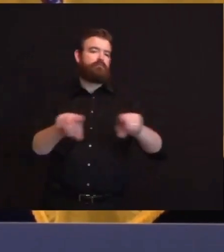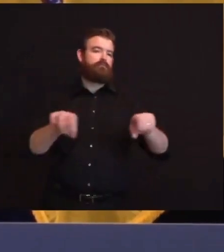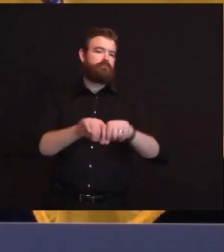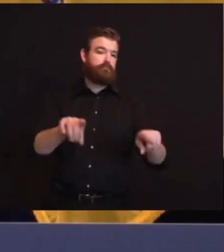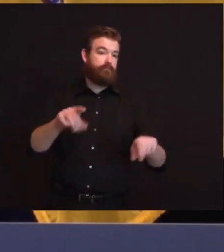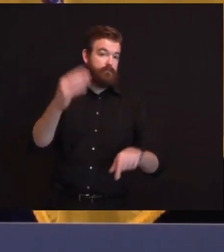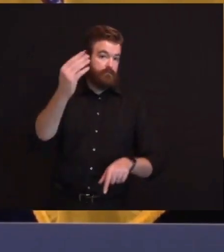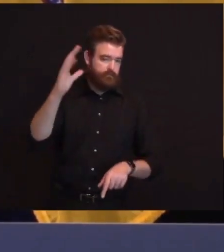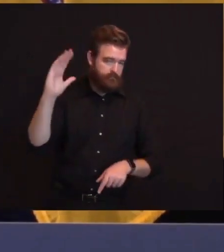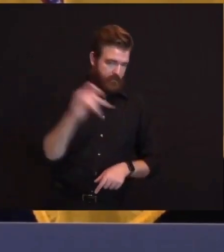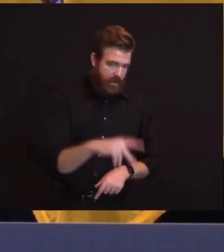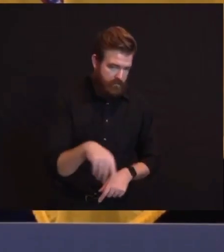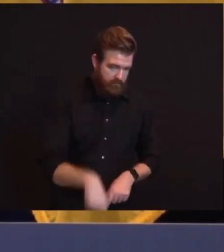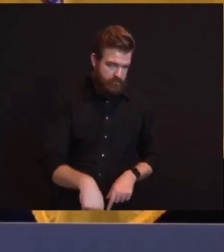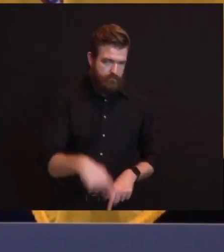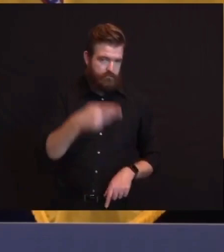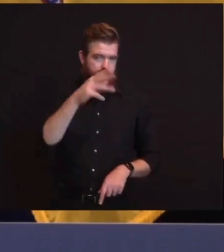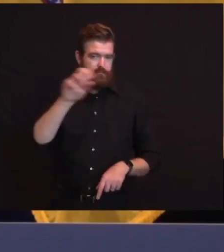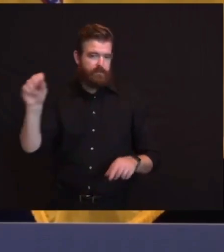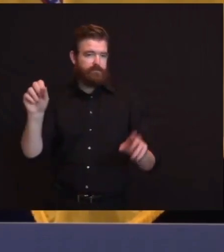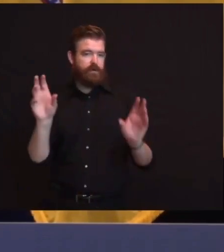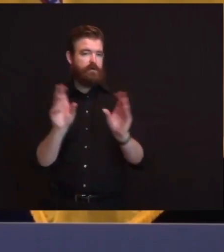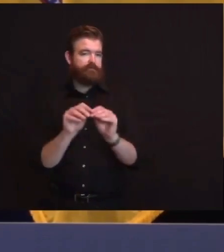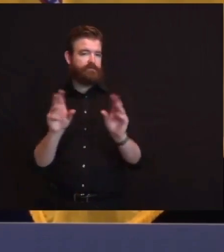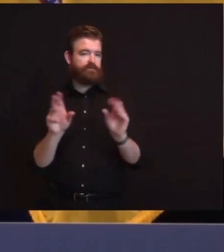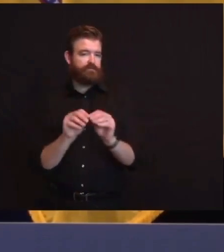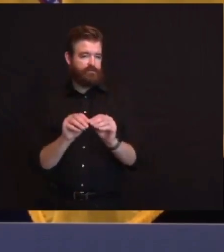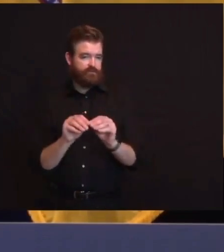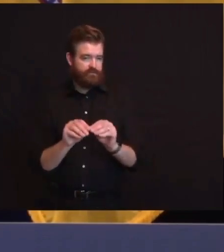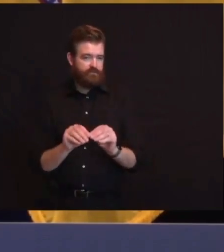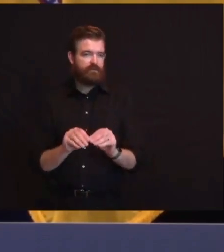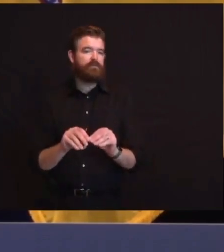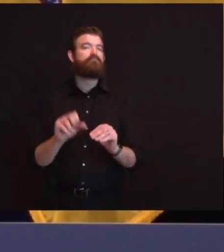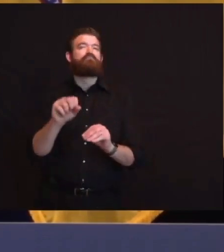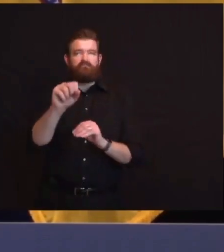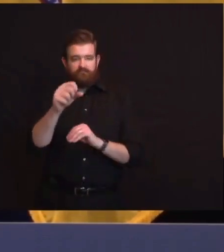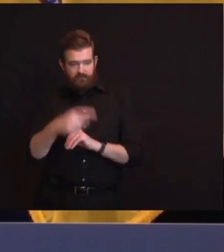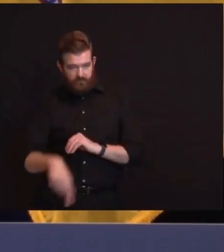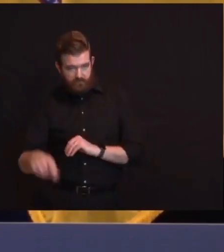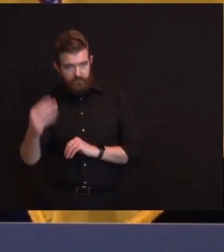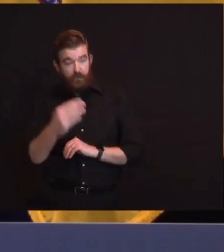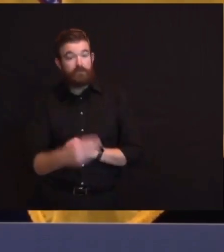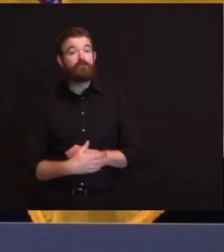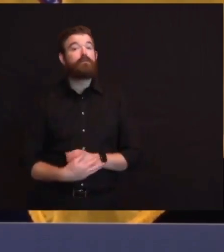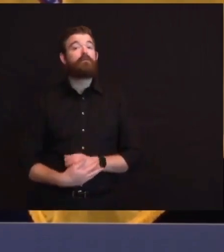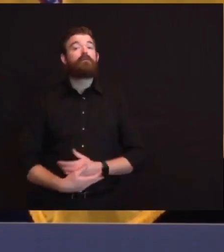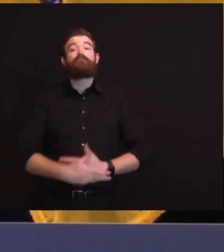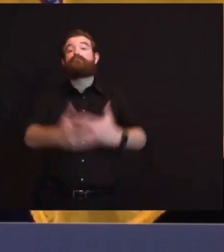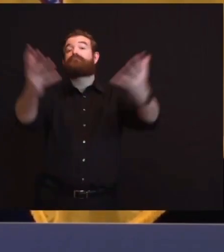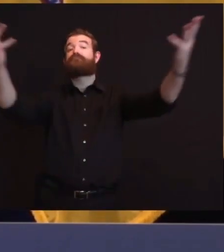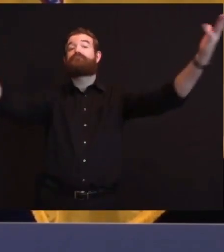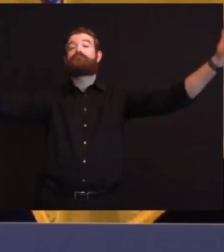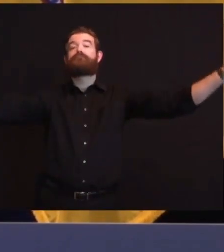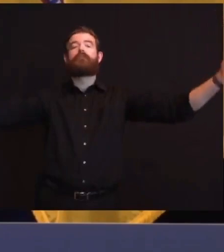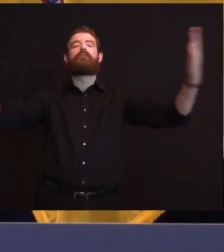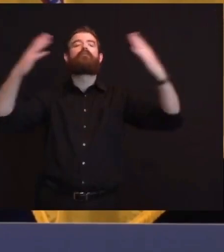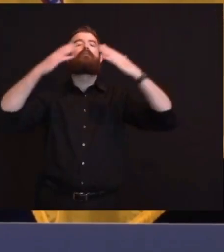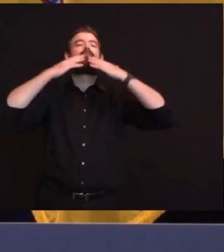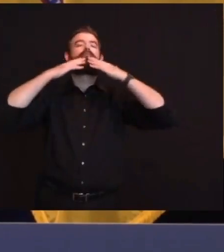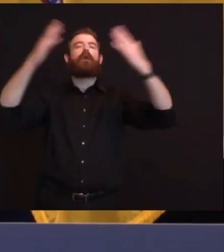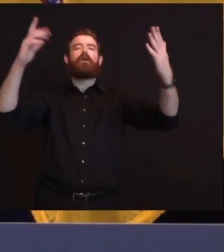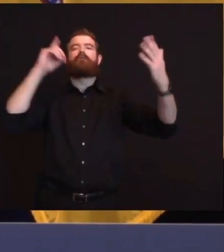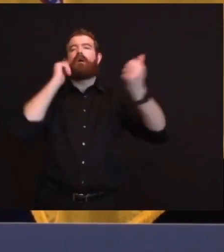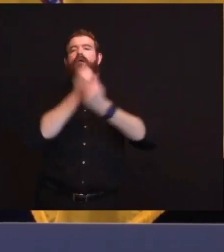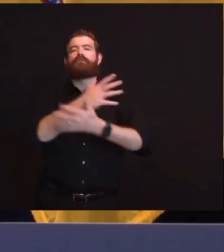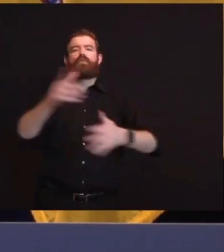Thursday rhythm next week. And again, folks, thank you overwhelmingly for everything you have done and continue to do. And I think if we had